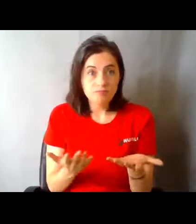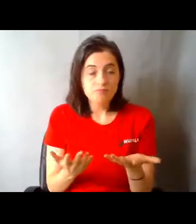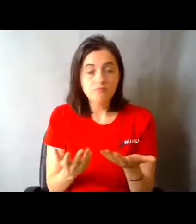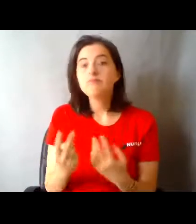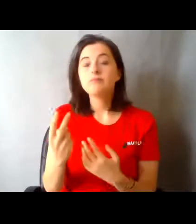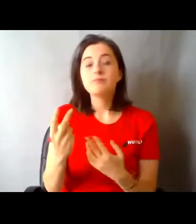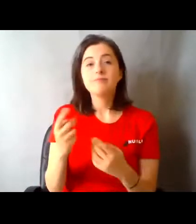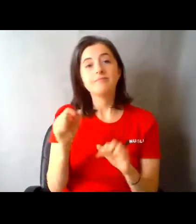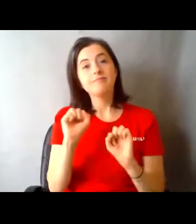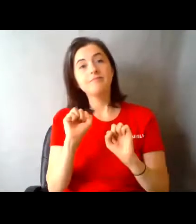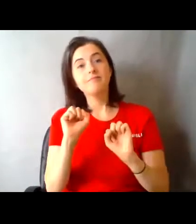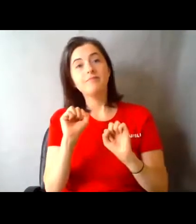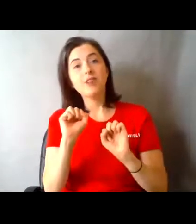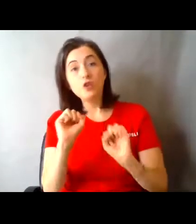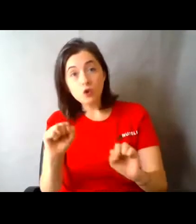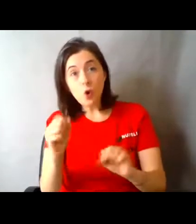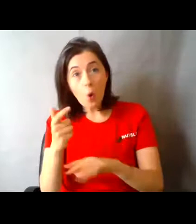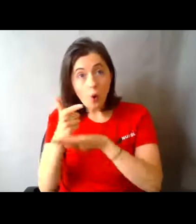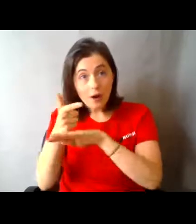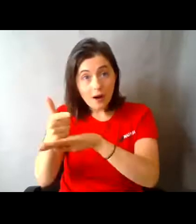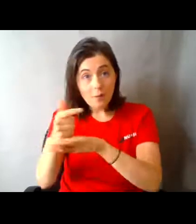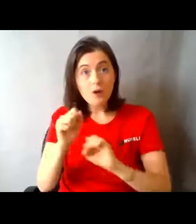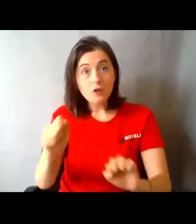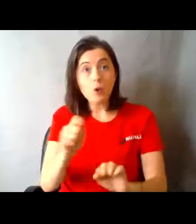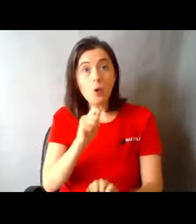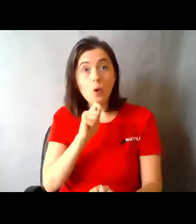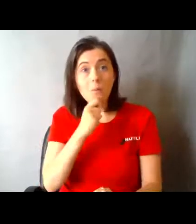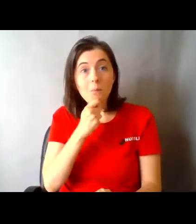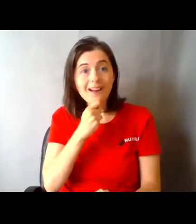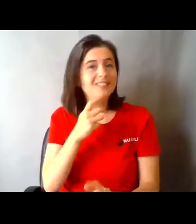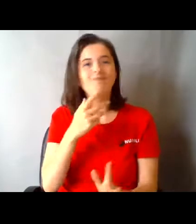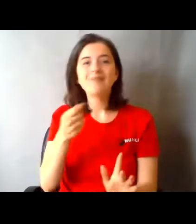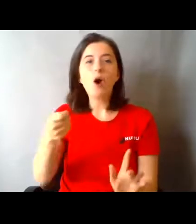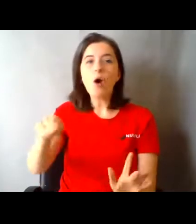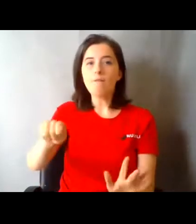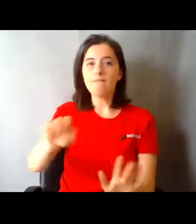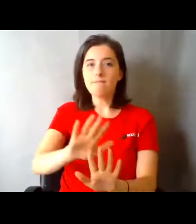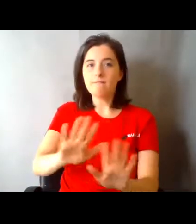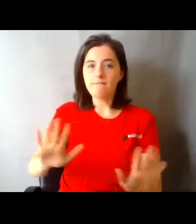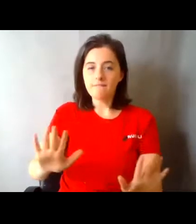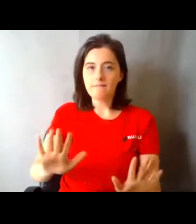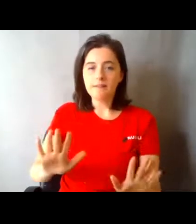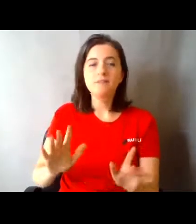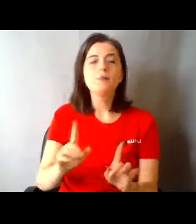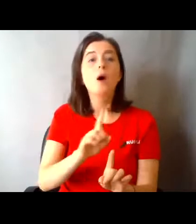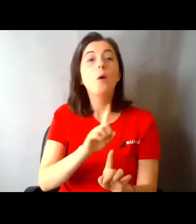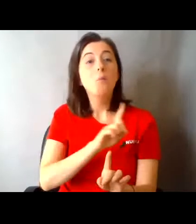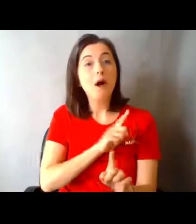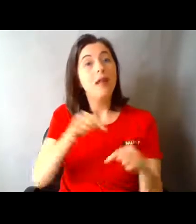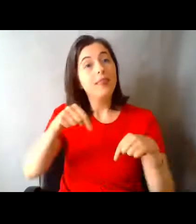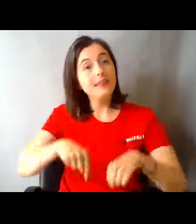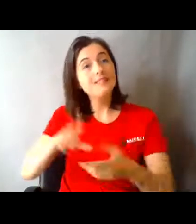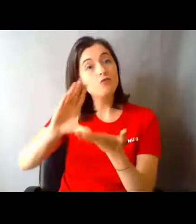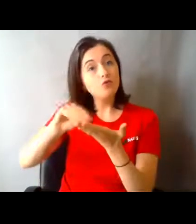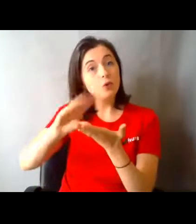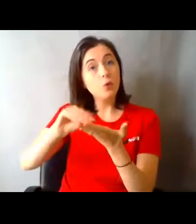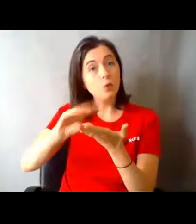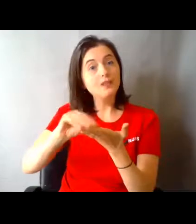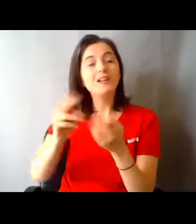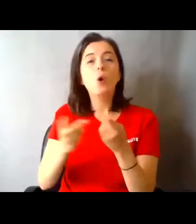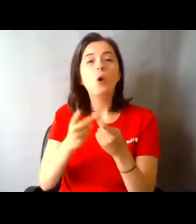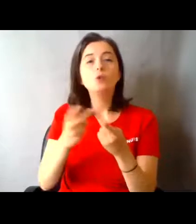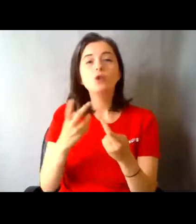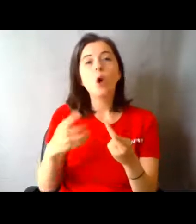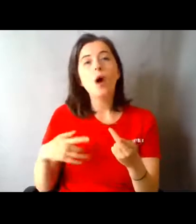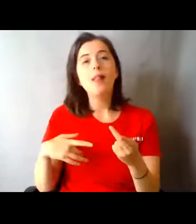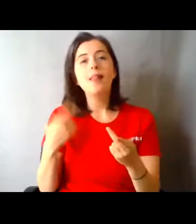video and your microphones won't be switched on during the meeting. So we are recording the meeting and it is being live streamed, but other than